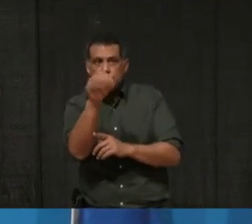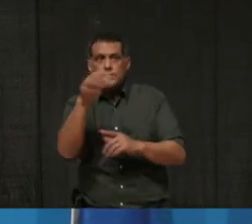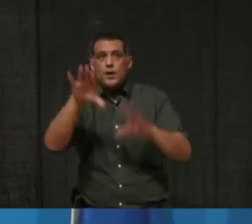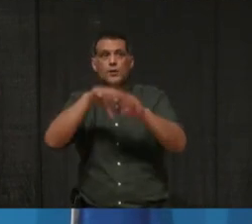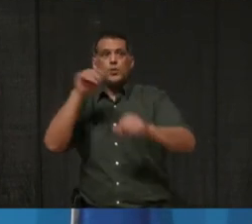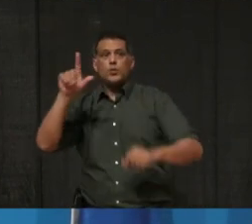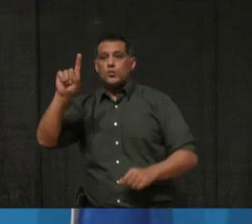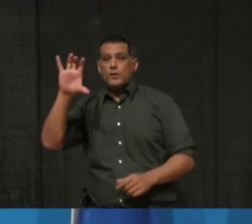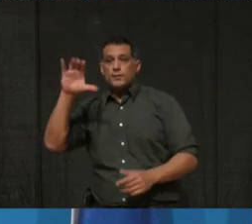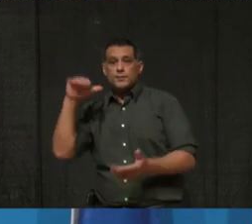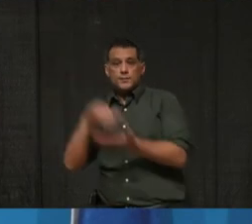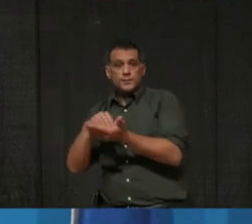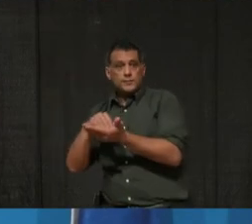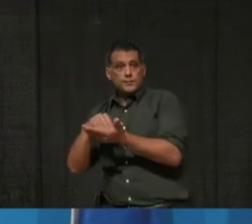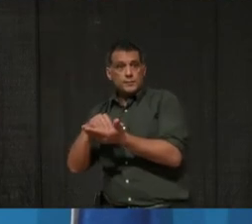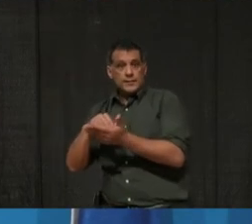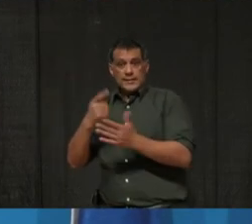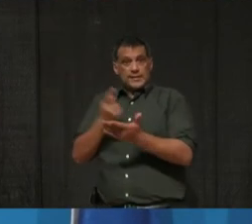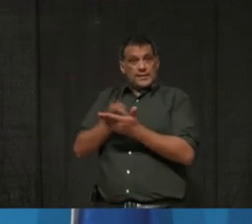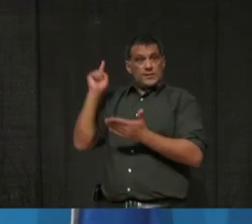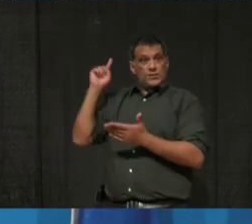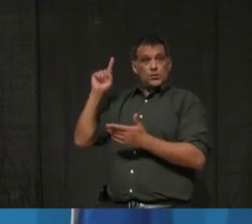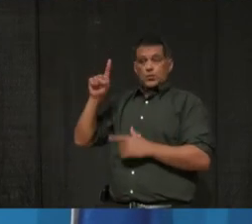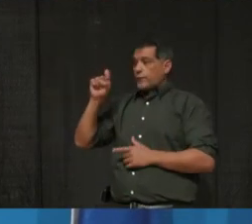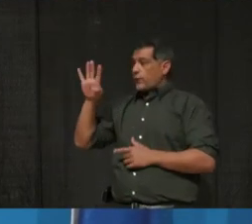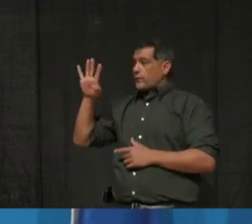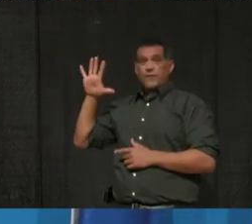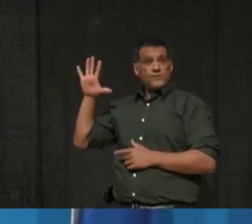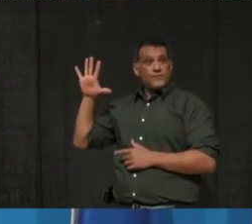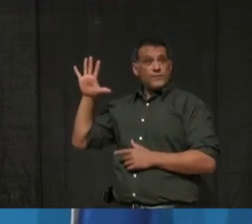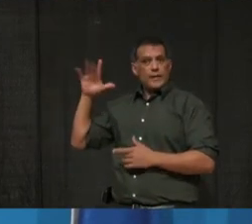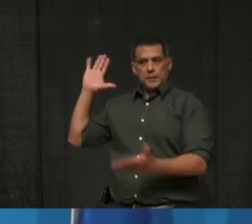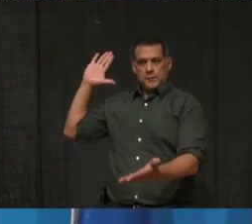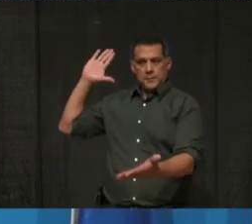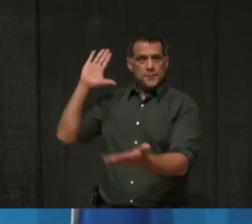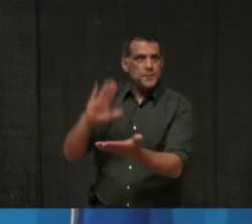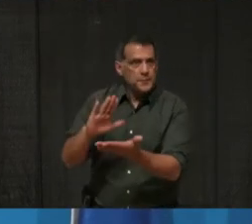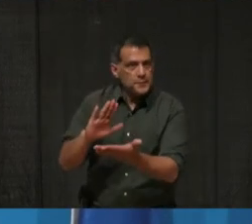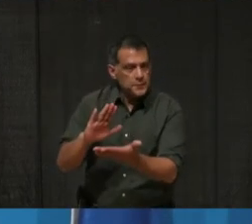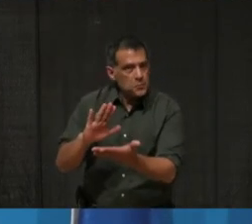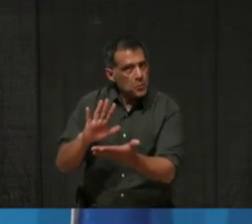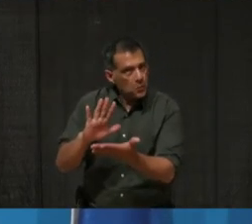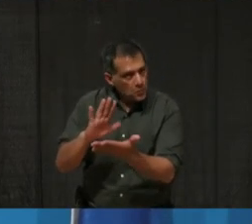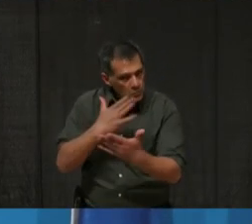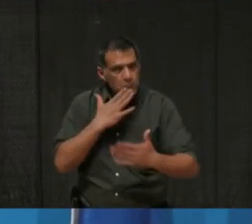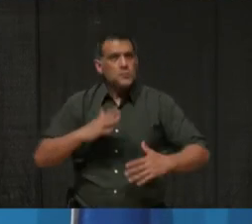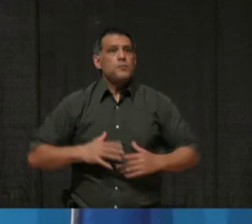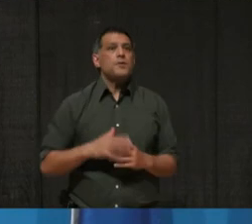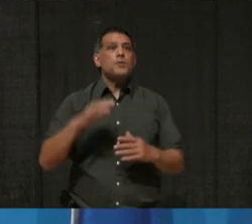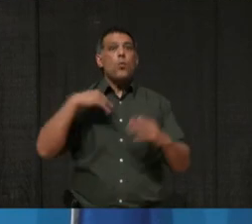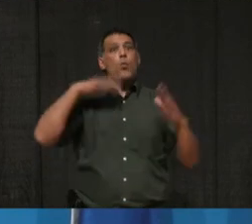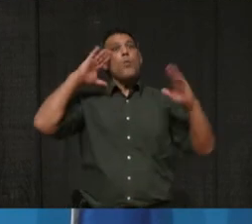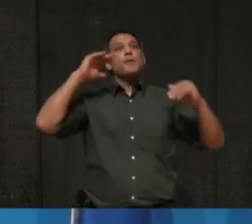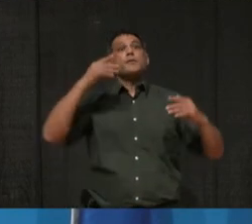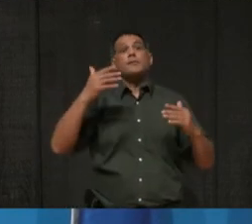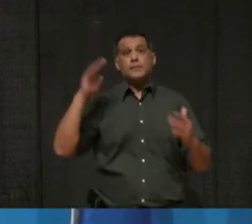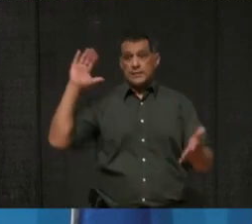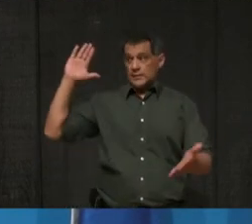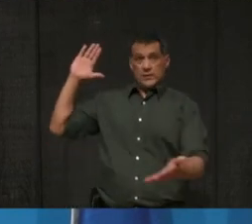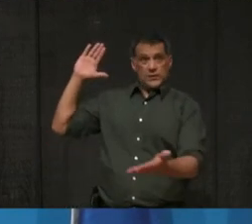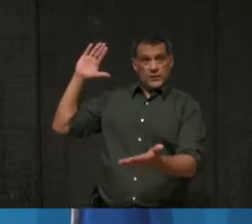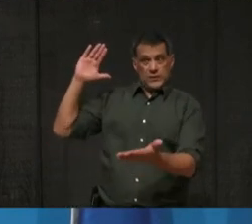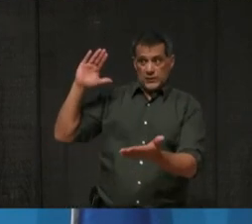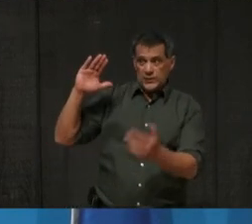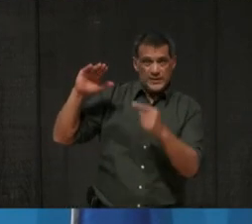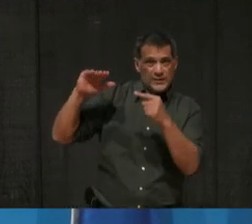145 per 100,000 last week. I am hopeful that this decline is the start of a more defined trend